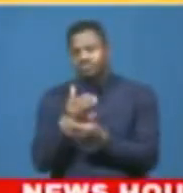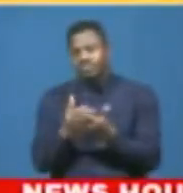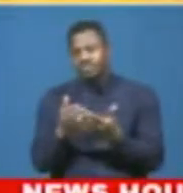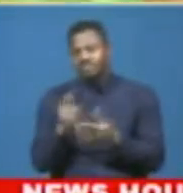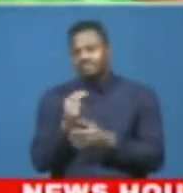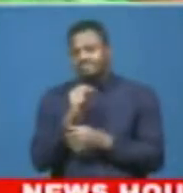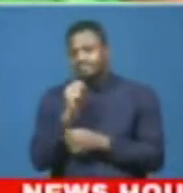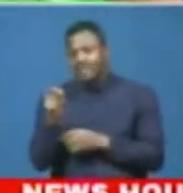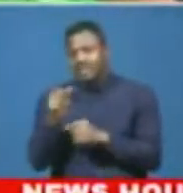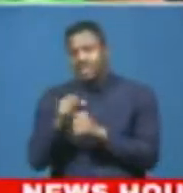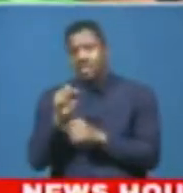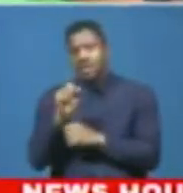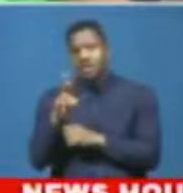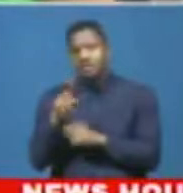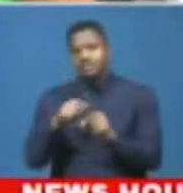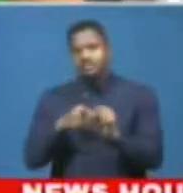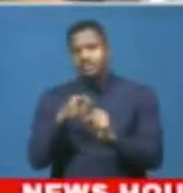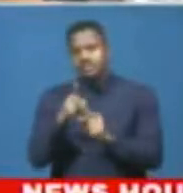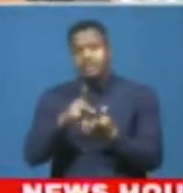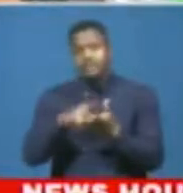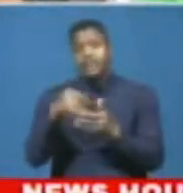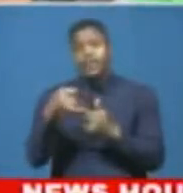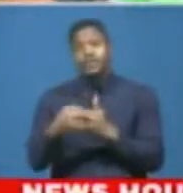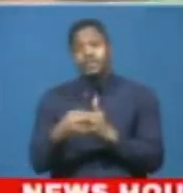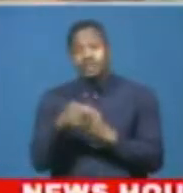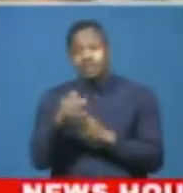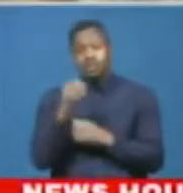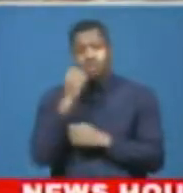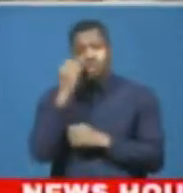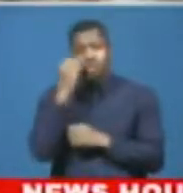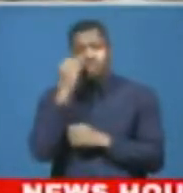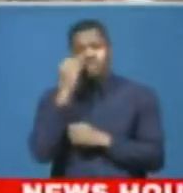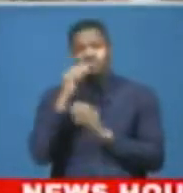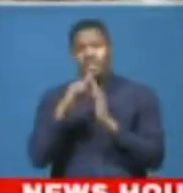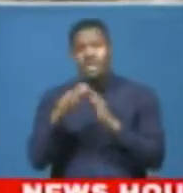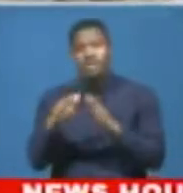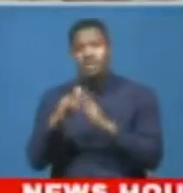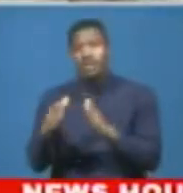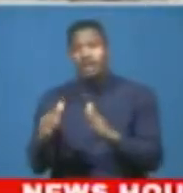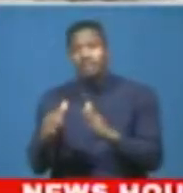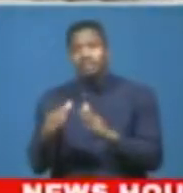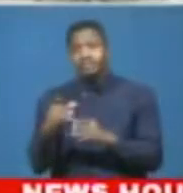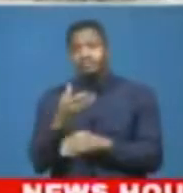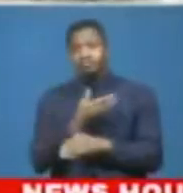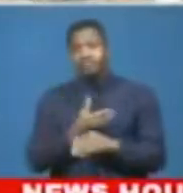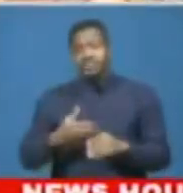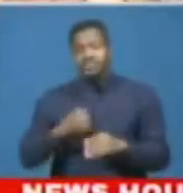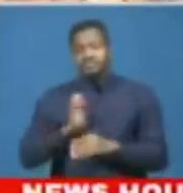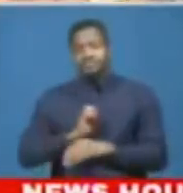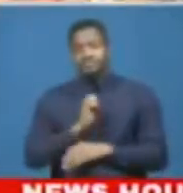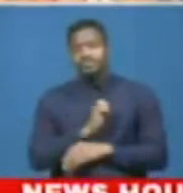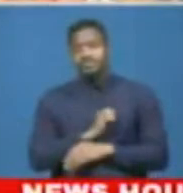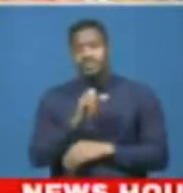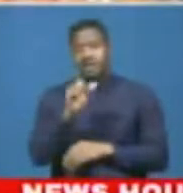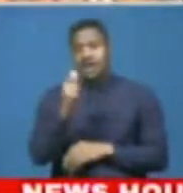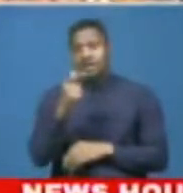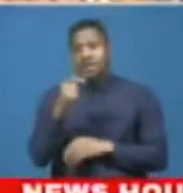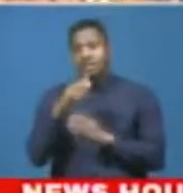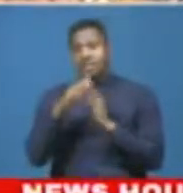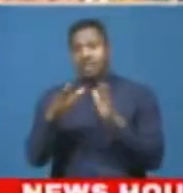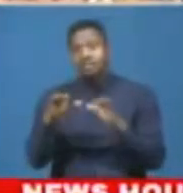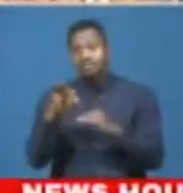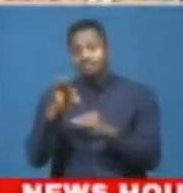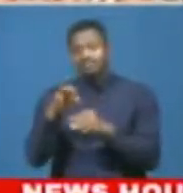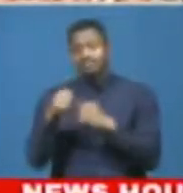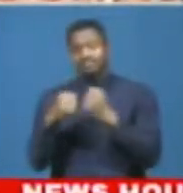in Accra to begin the project in their respective houses. The Chief Executive of Agri-House Foundation,